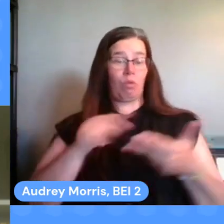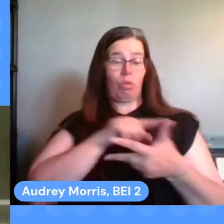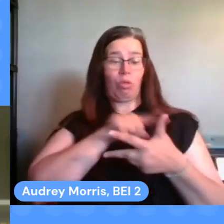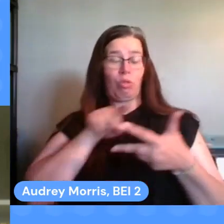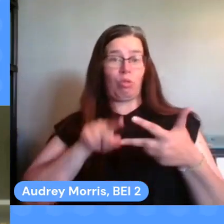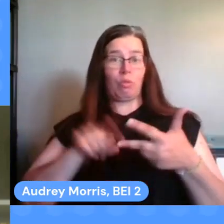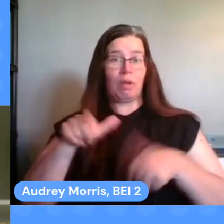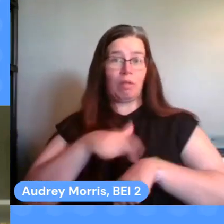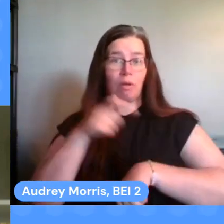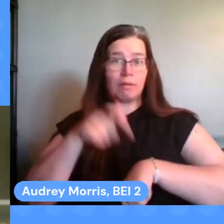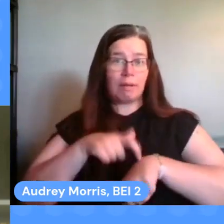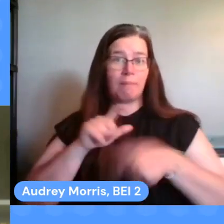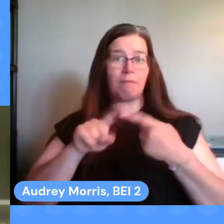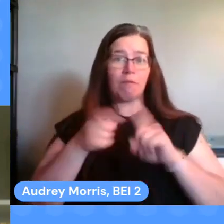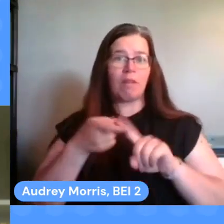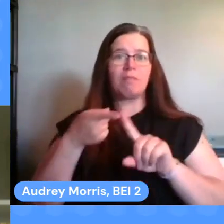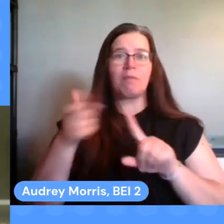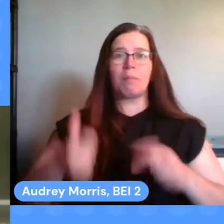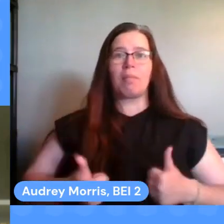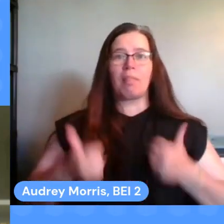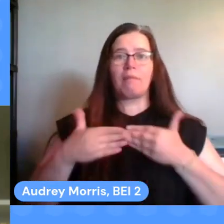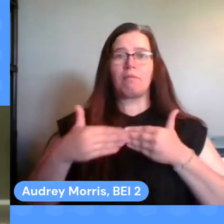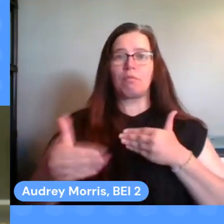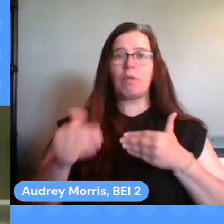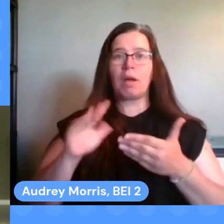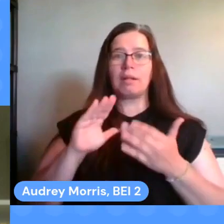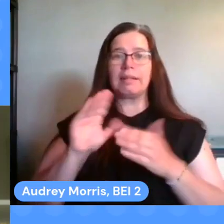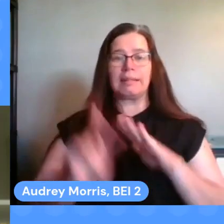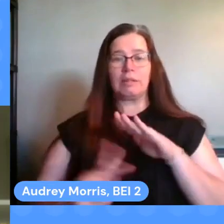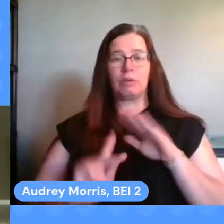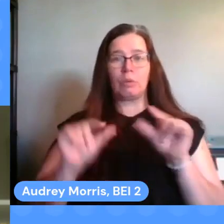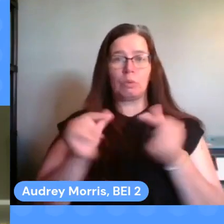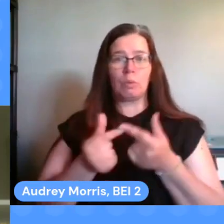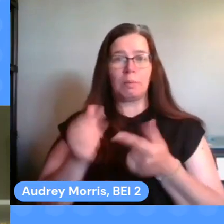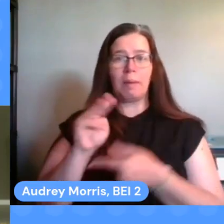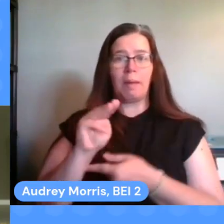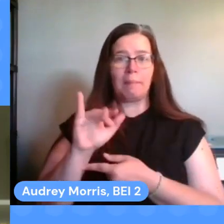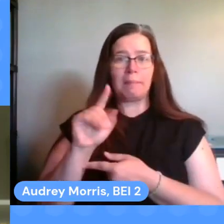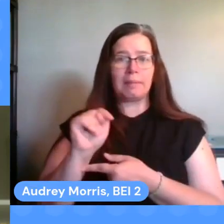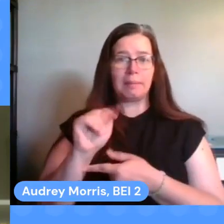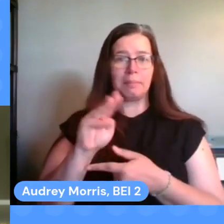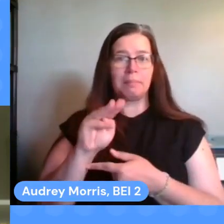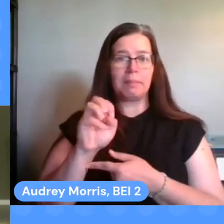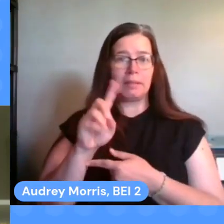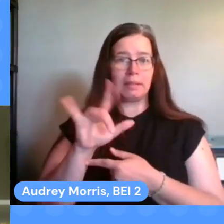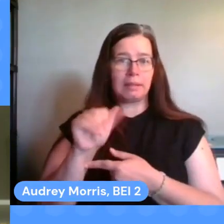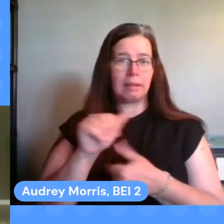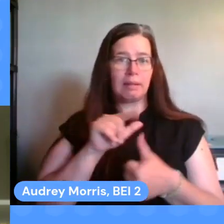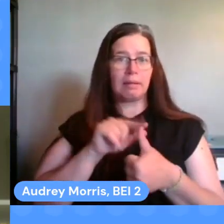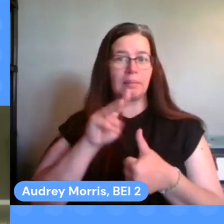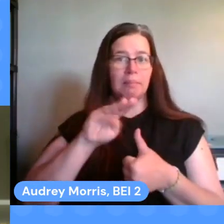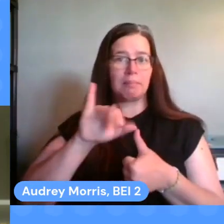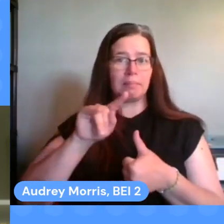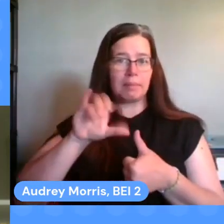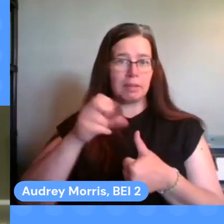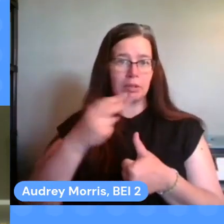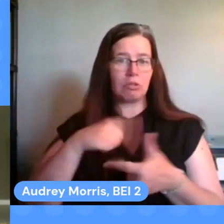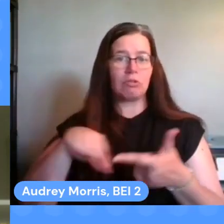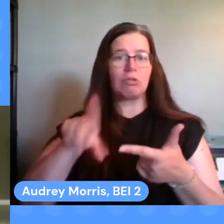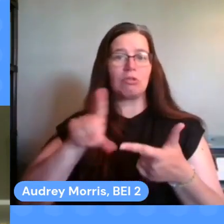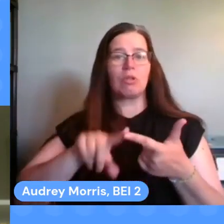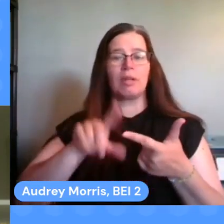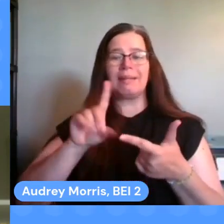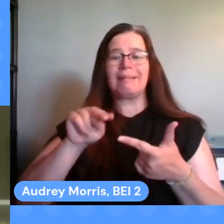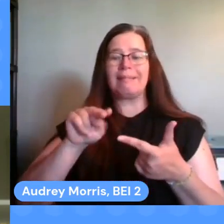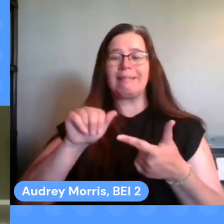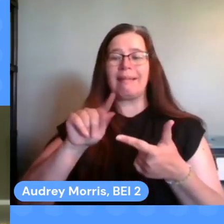from the Lifelong Kindergarten group at the MIT Media Lab: Mitch Resnick, professor and co-founder of Scratch; Natalie Rusk, one of